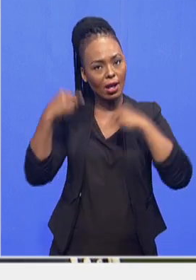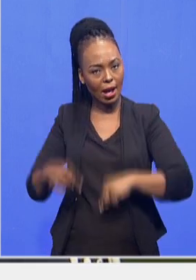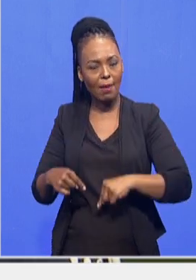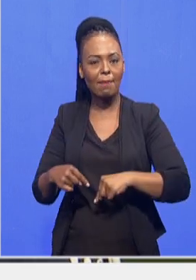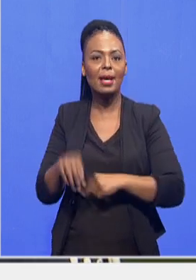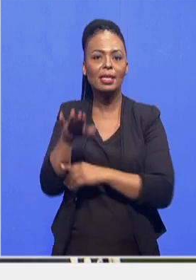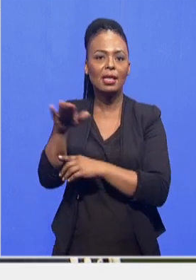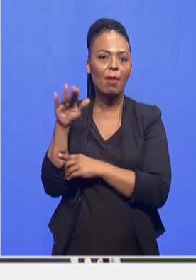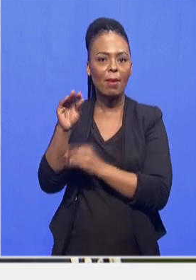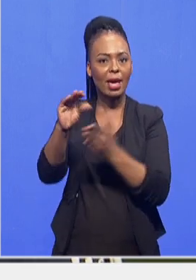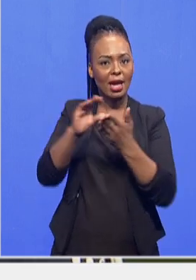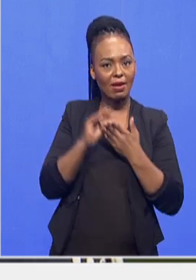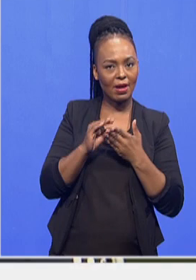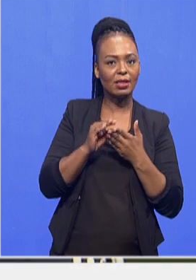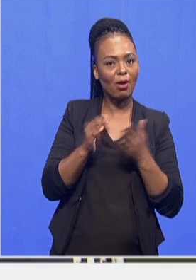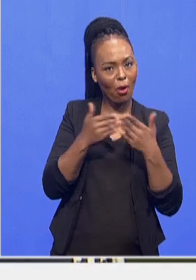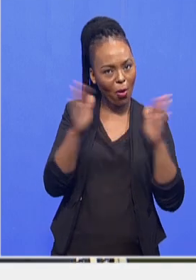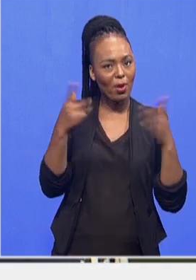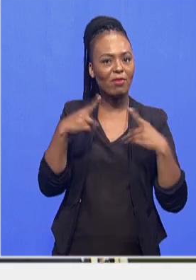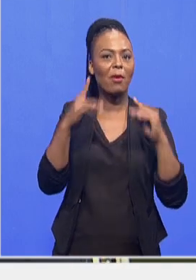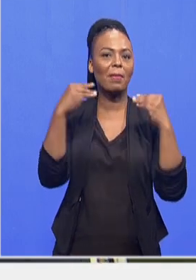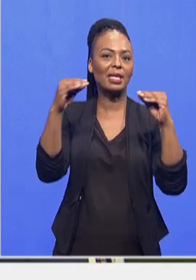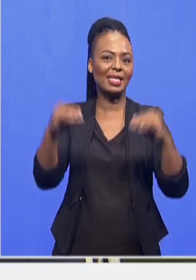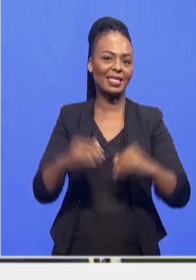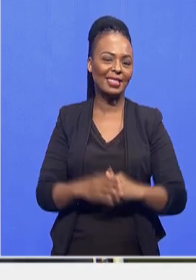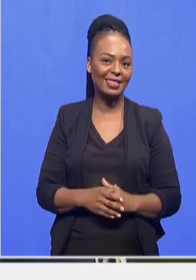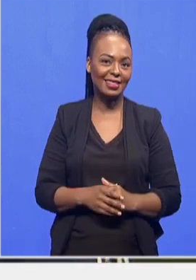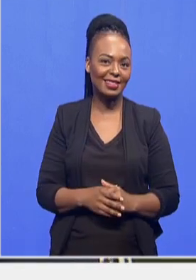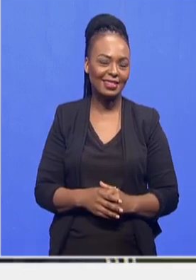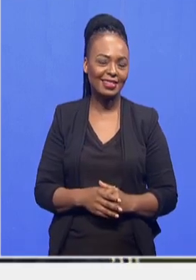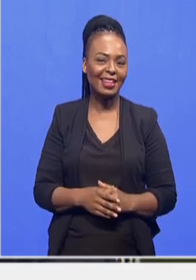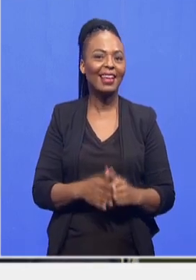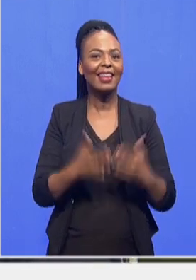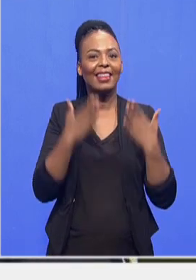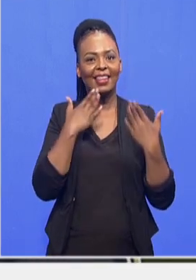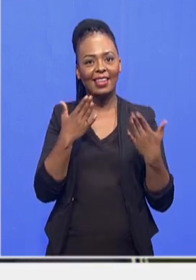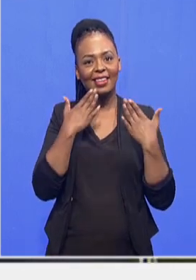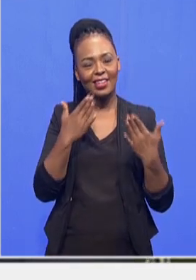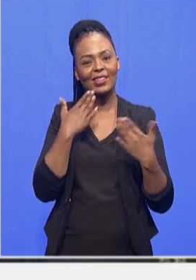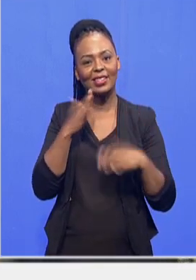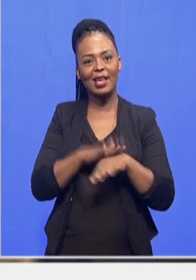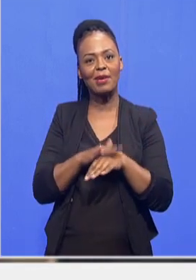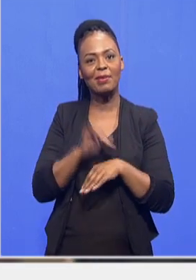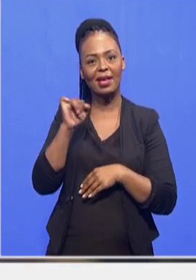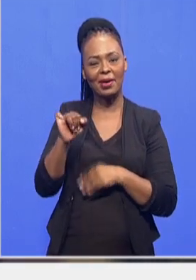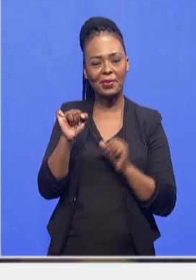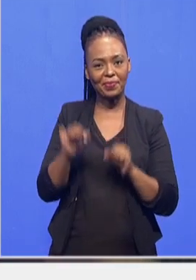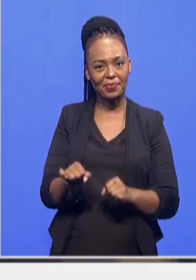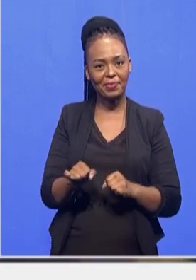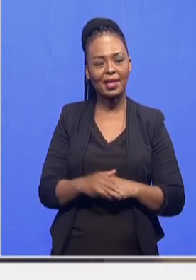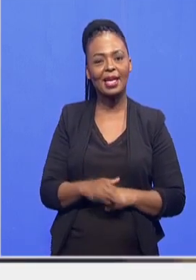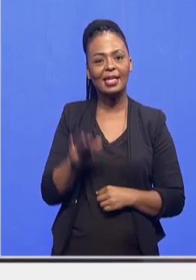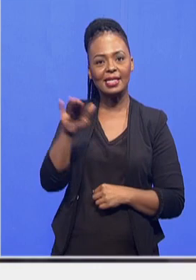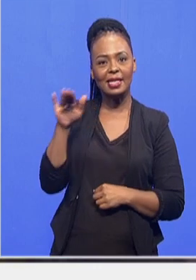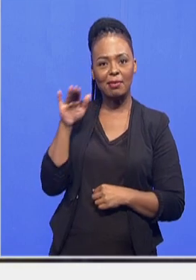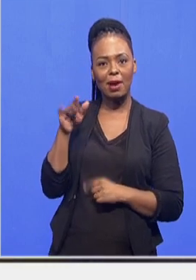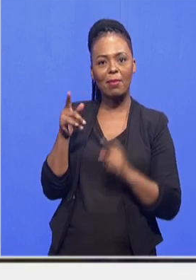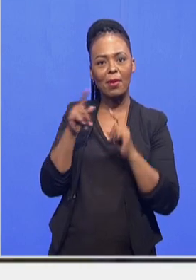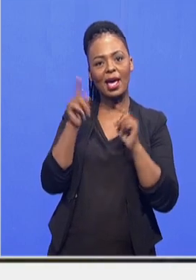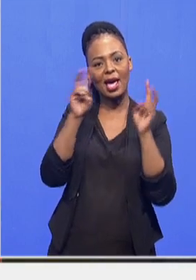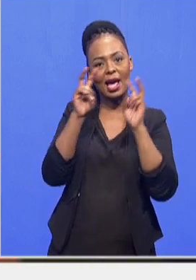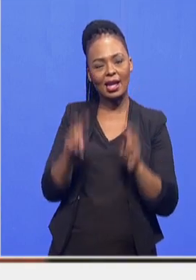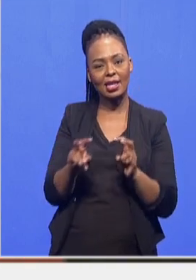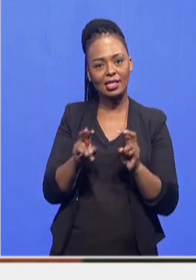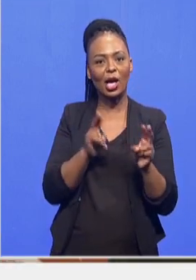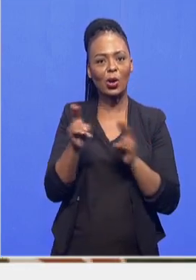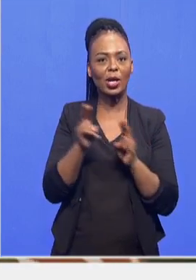Zimbabwe. We are open for business. Manarayan Dorovi, thank you very much, sir, for your time. He's coming through from the Zimbabwean Energy Regulatory Authority